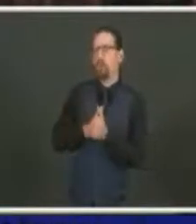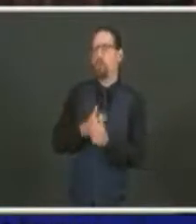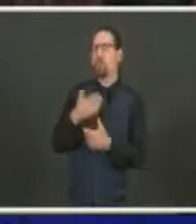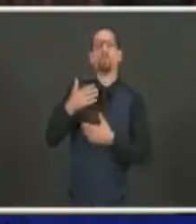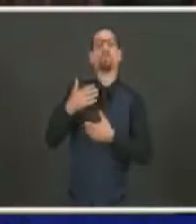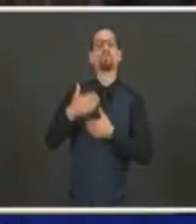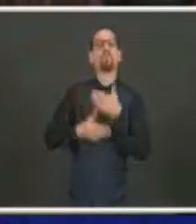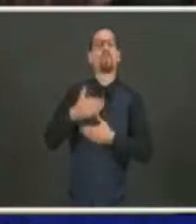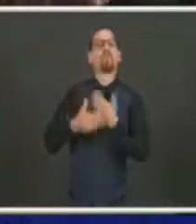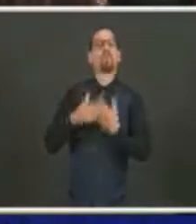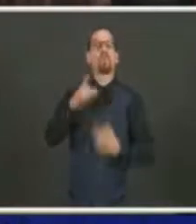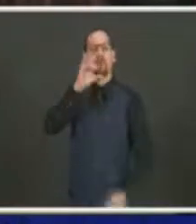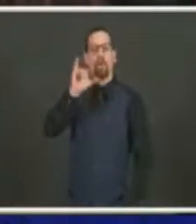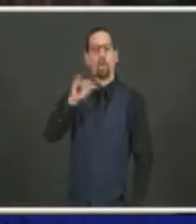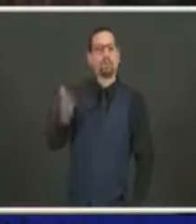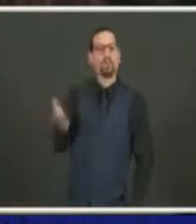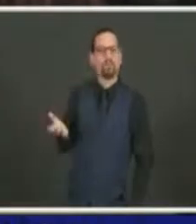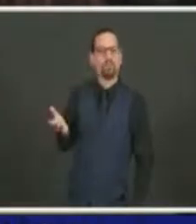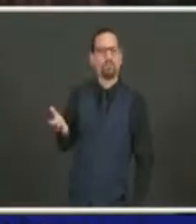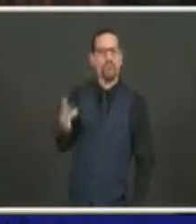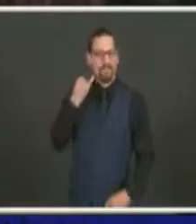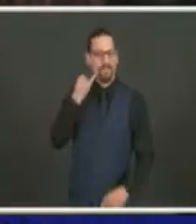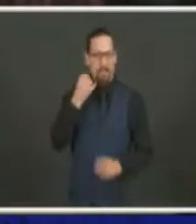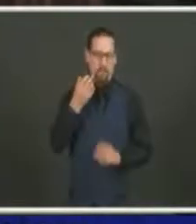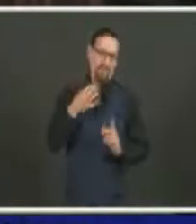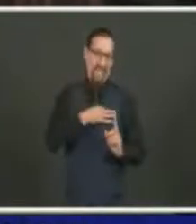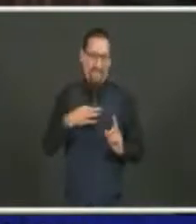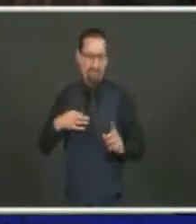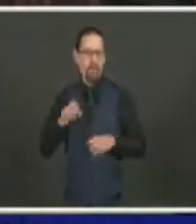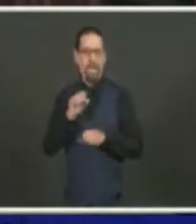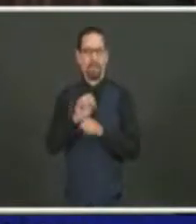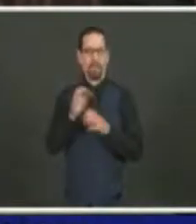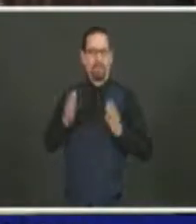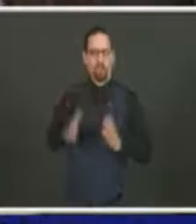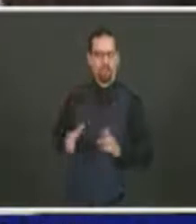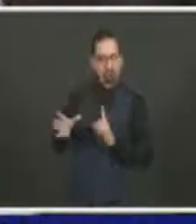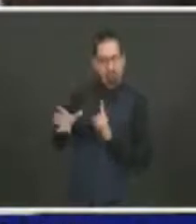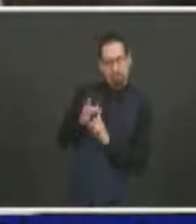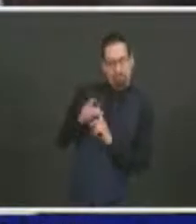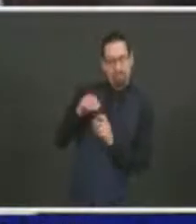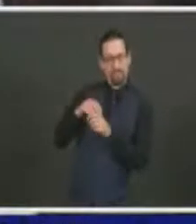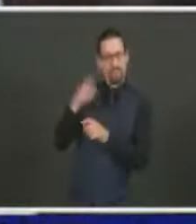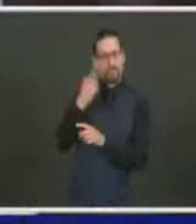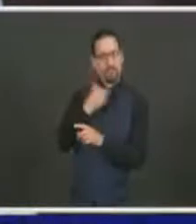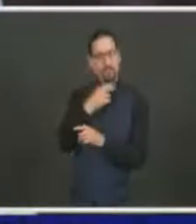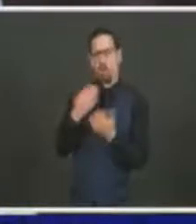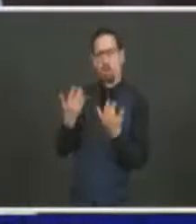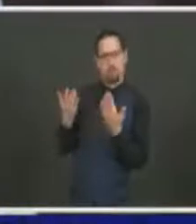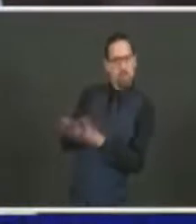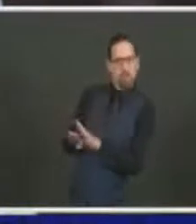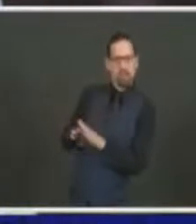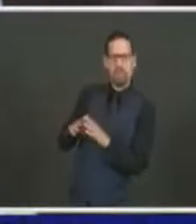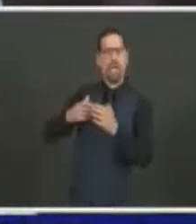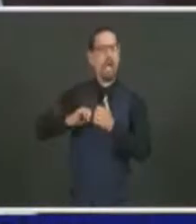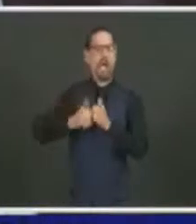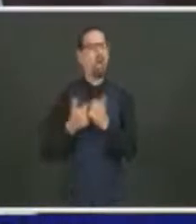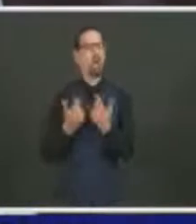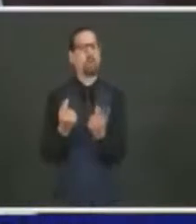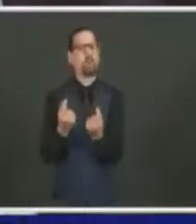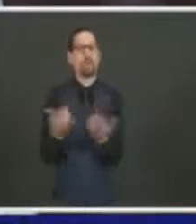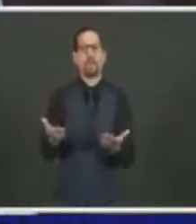has a staff member test positive? Do they have to close? How does that work? With each situation, we handle